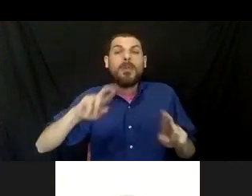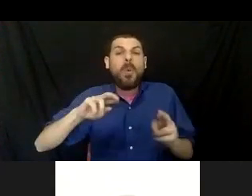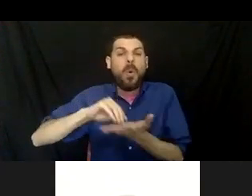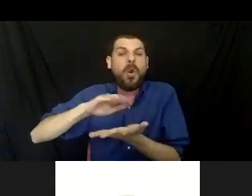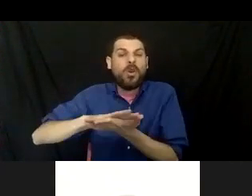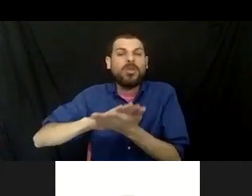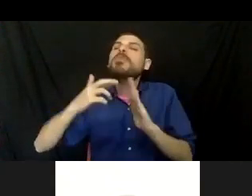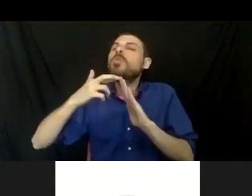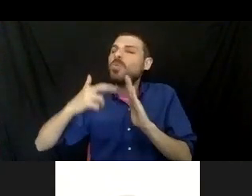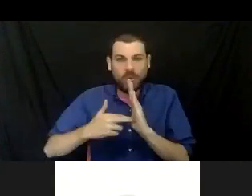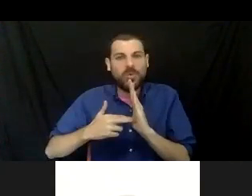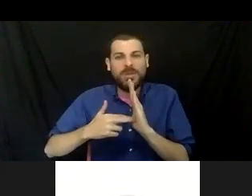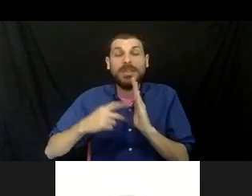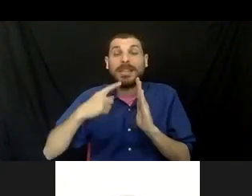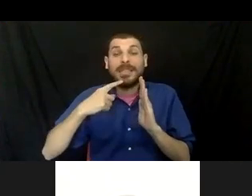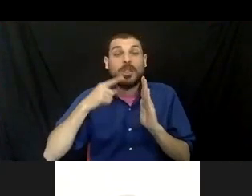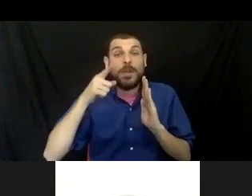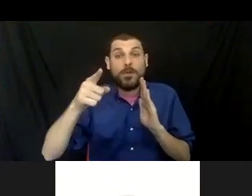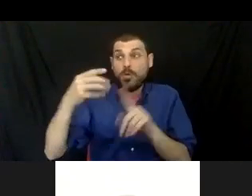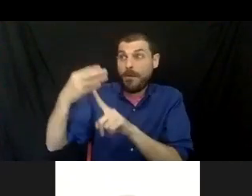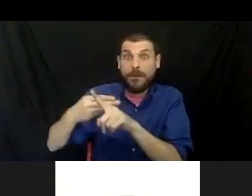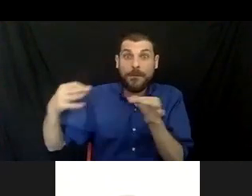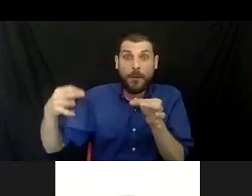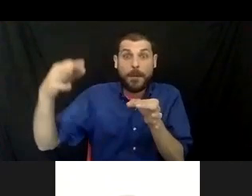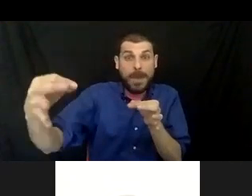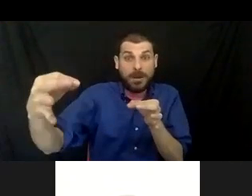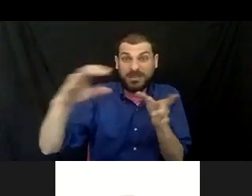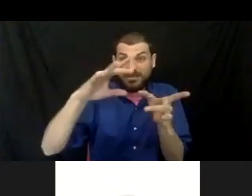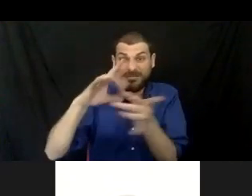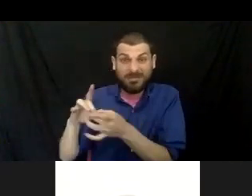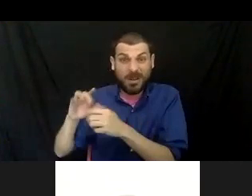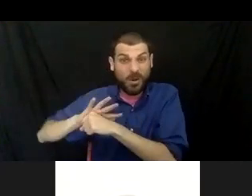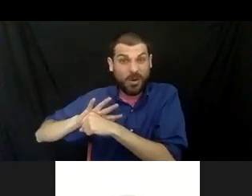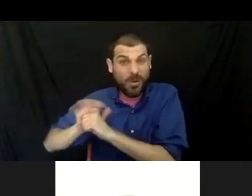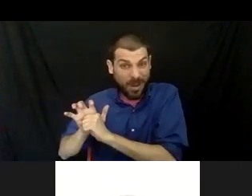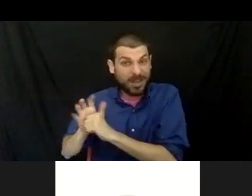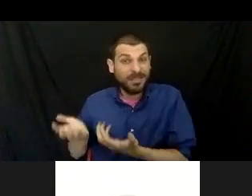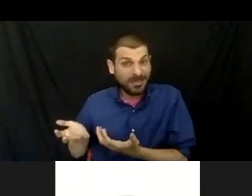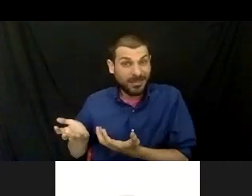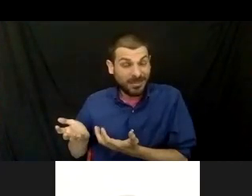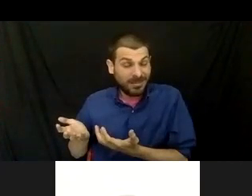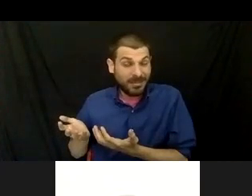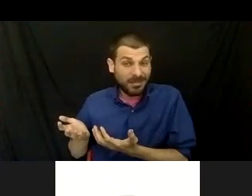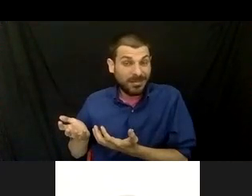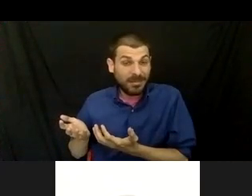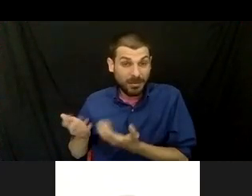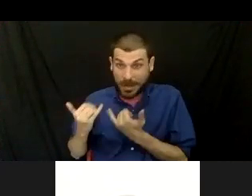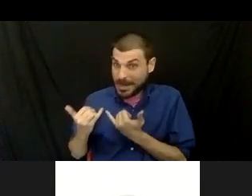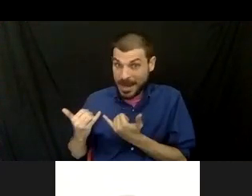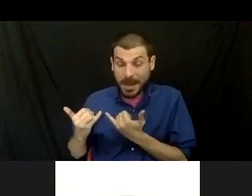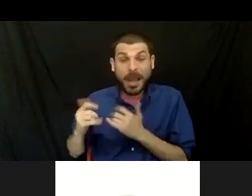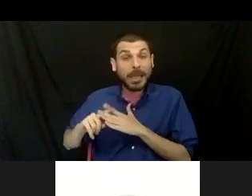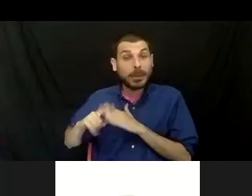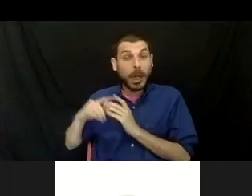concerning forbearances. So if you get a forbearance because you were affected by COVID-19 during the period